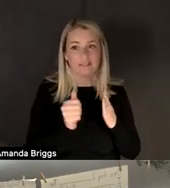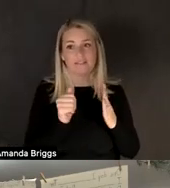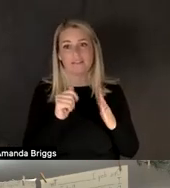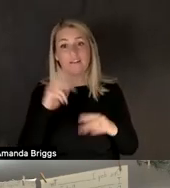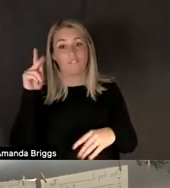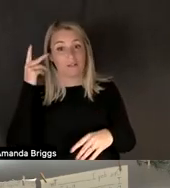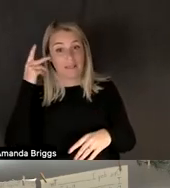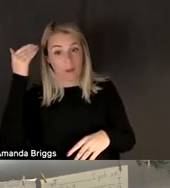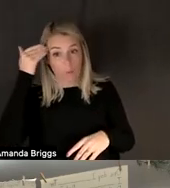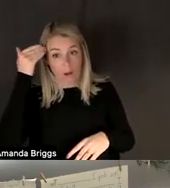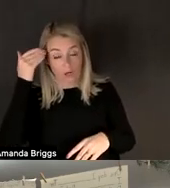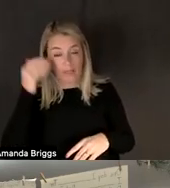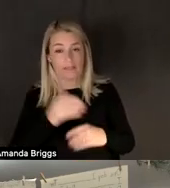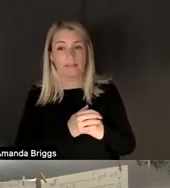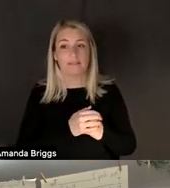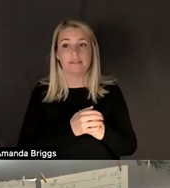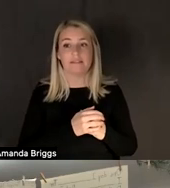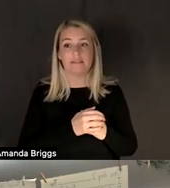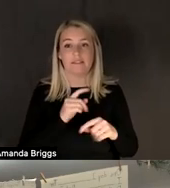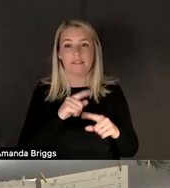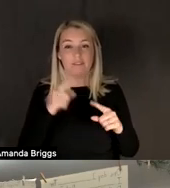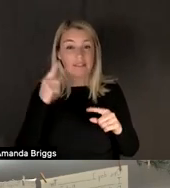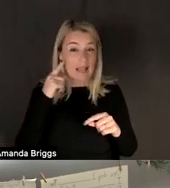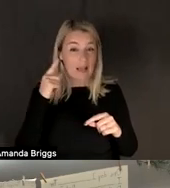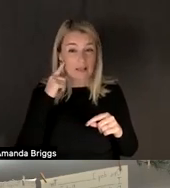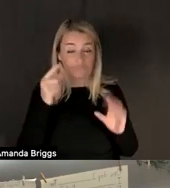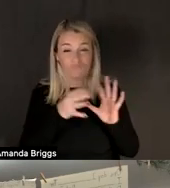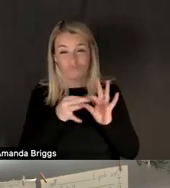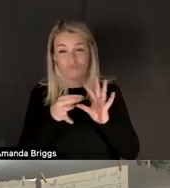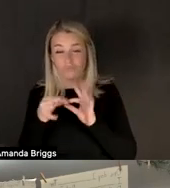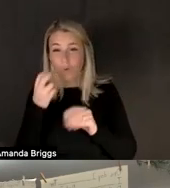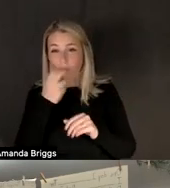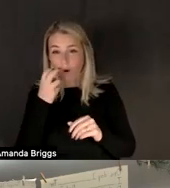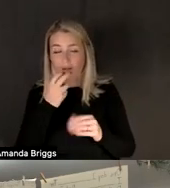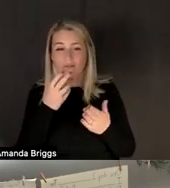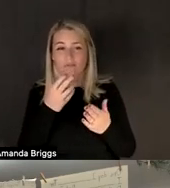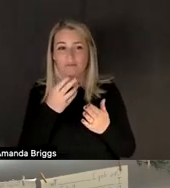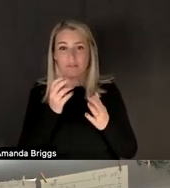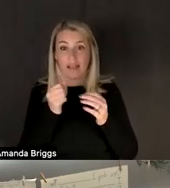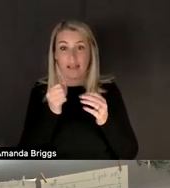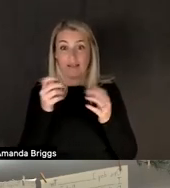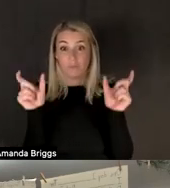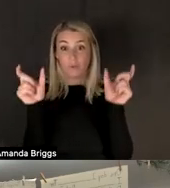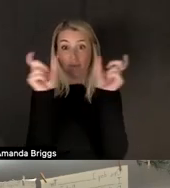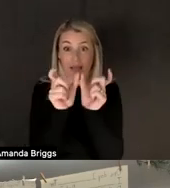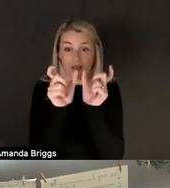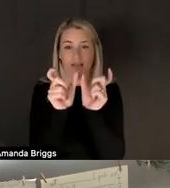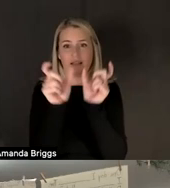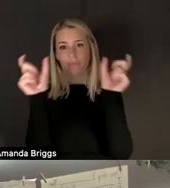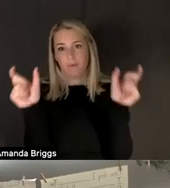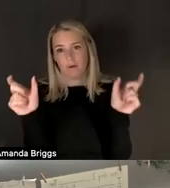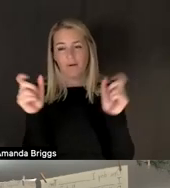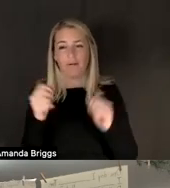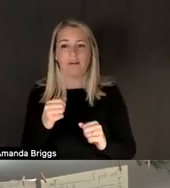awareness. Can they hear the sounds? Can they put sounds together orally? Can they take them apart? We do a little